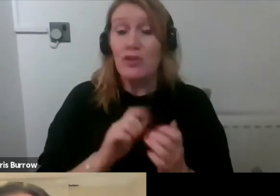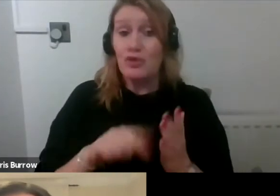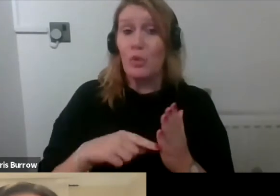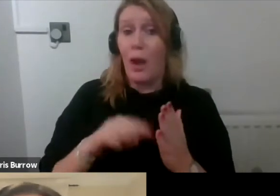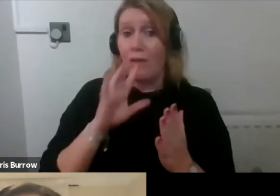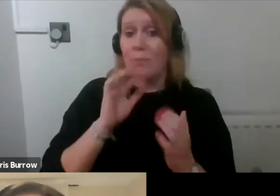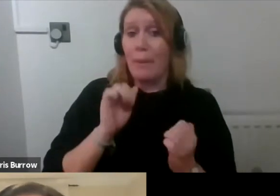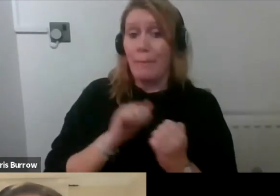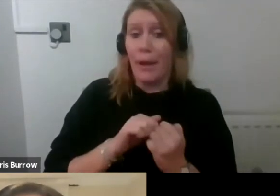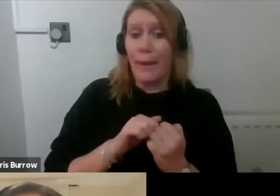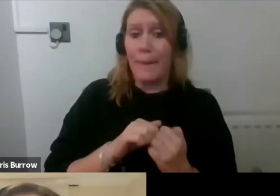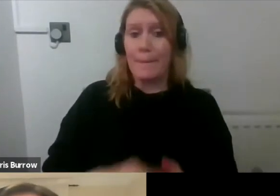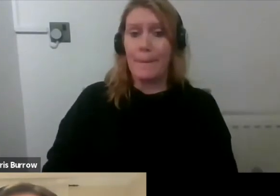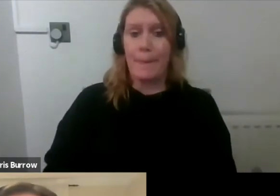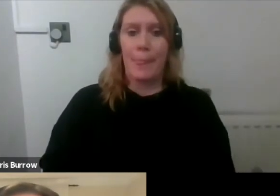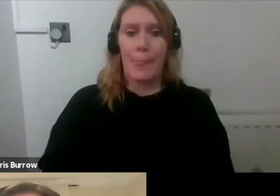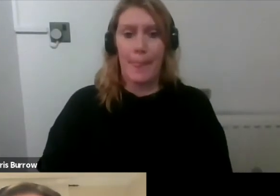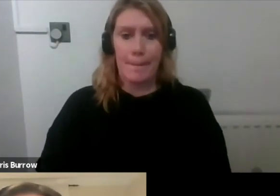camp,